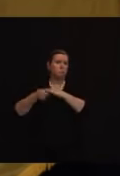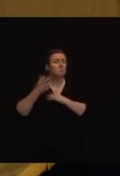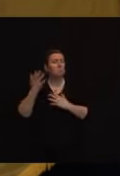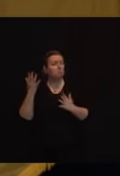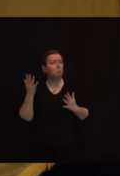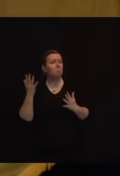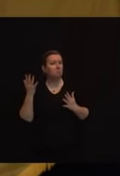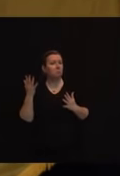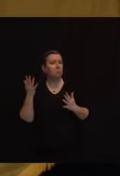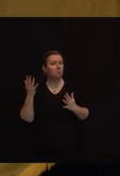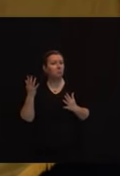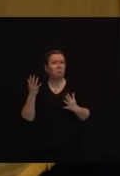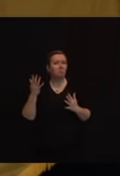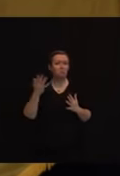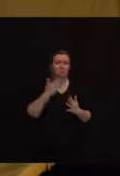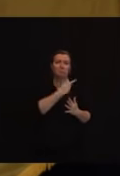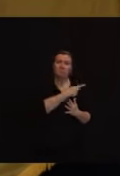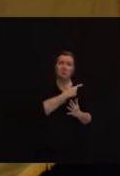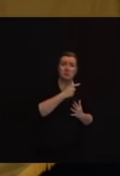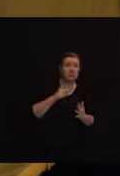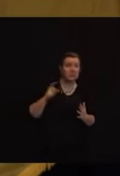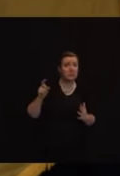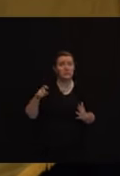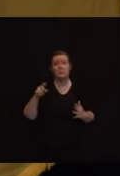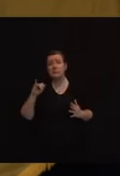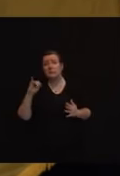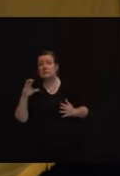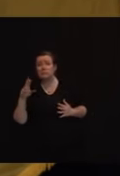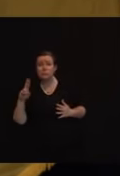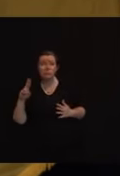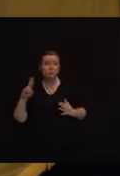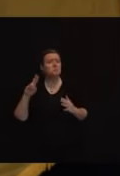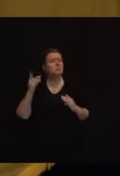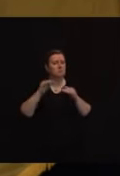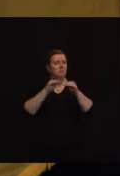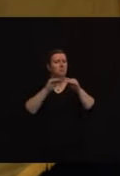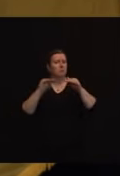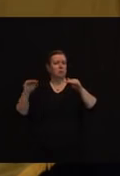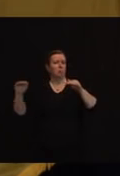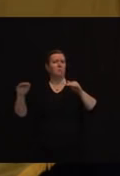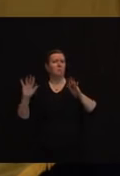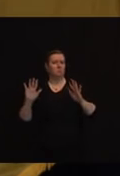patients that need critical care is basically staying the same.